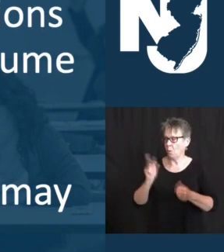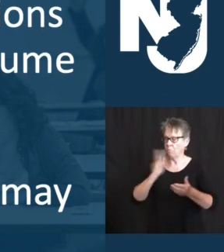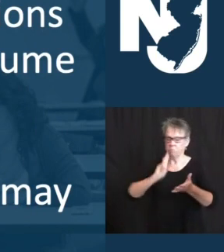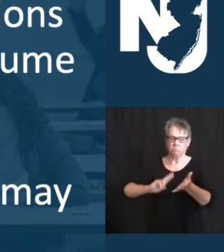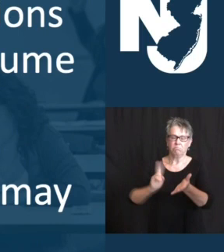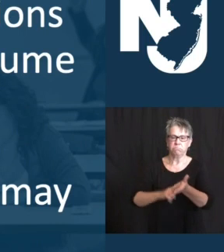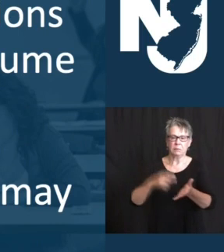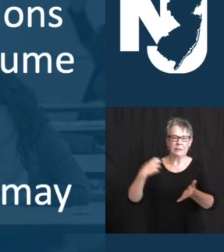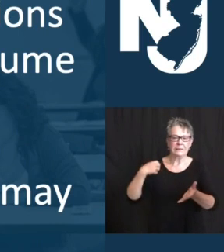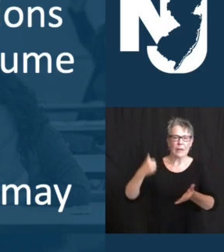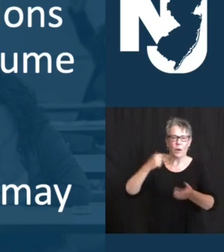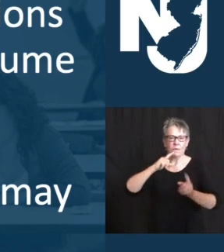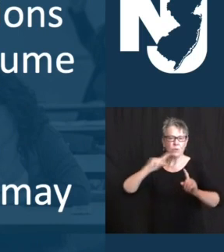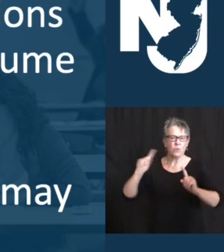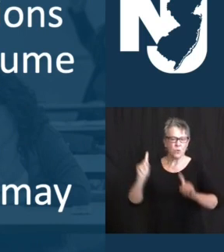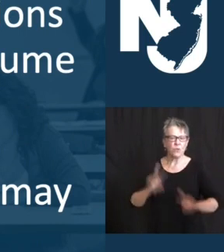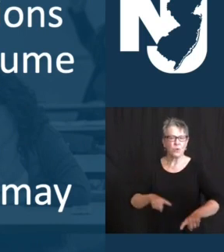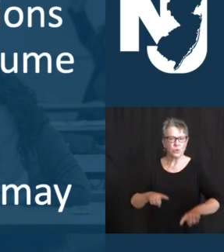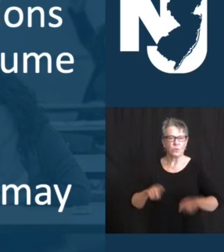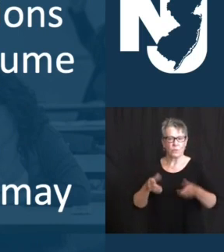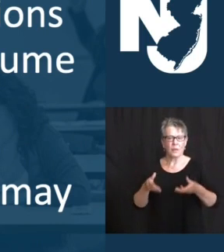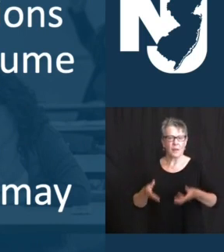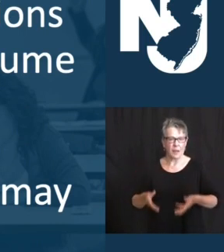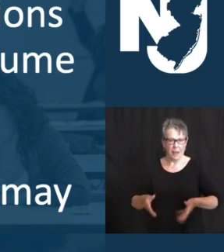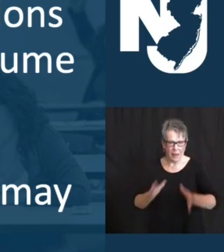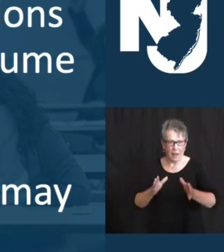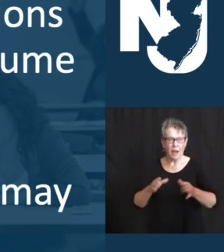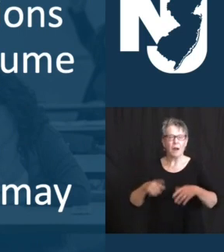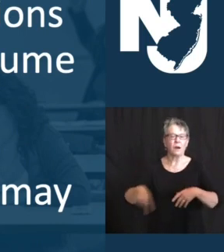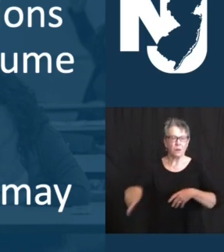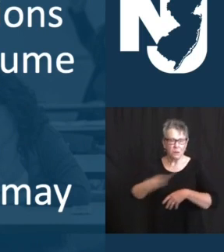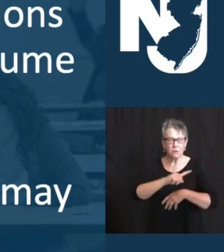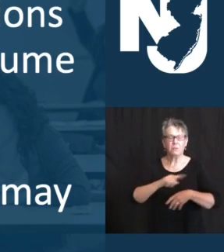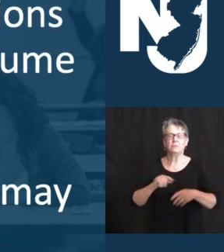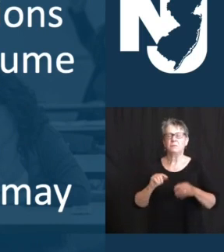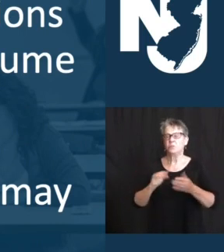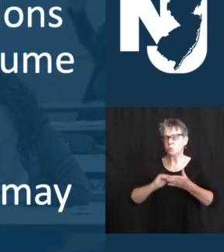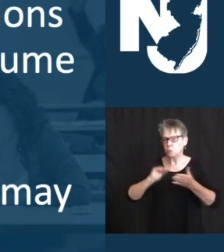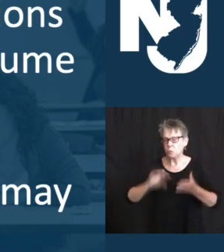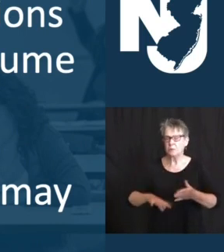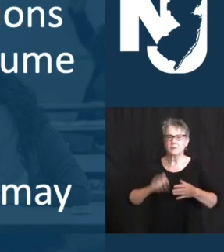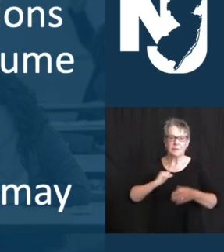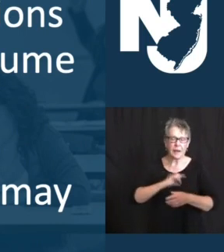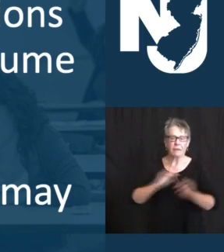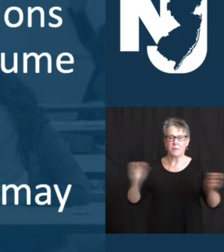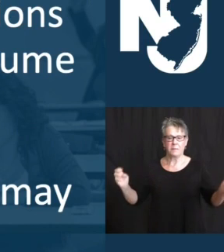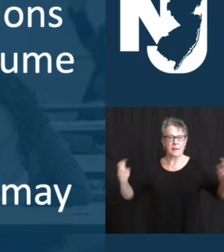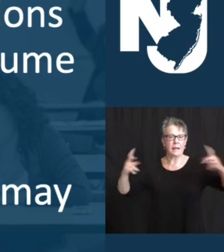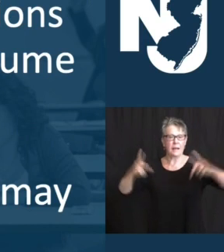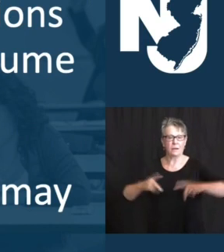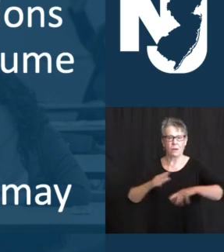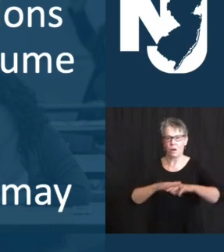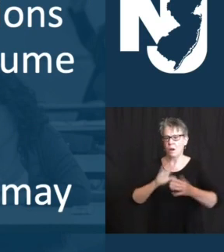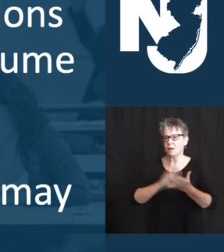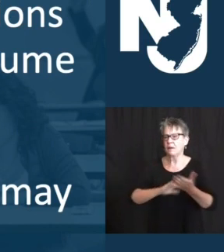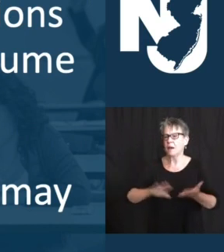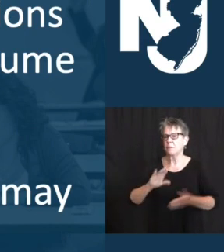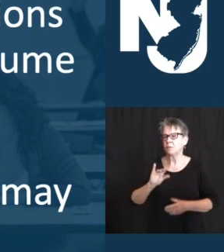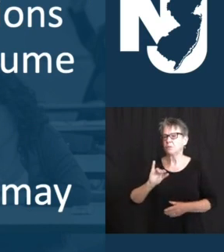higher education to resume July 1st, subject to the submission of the institution's restart